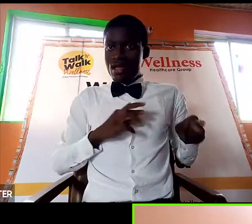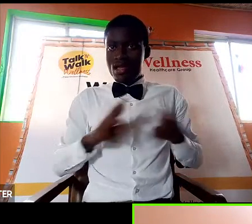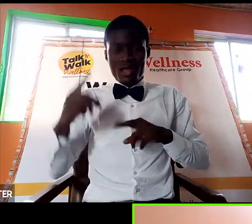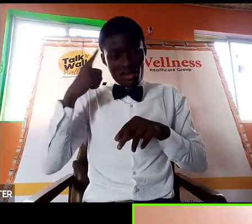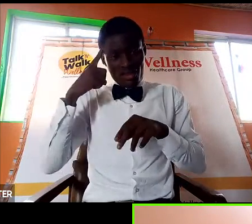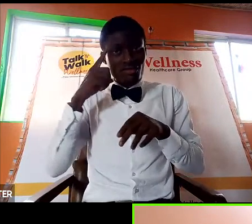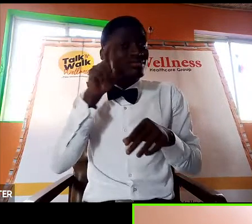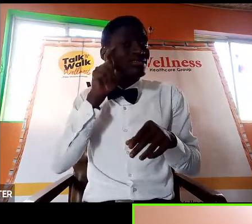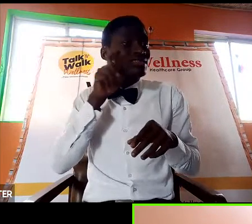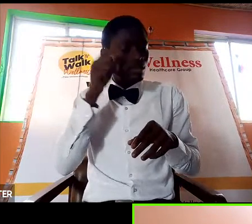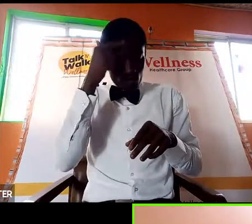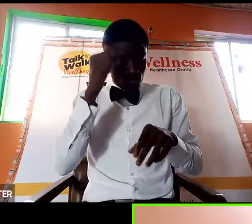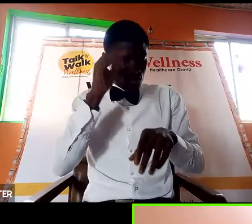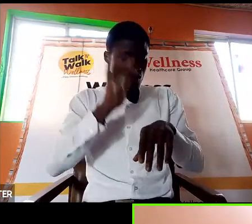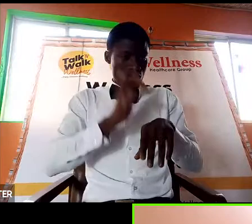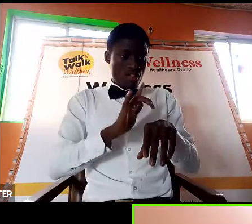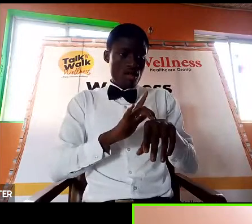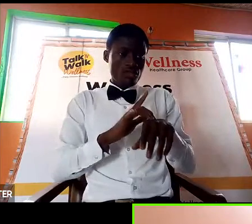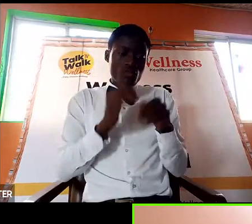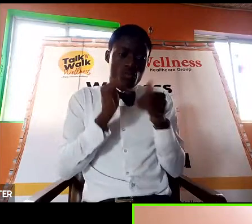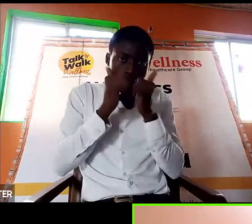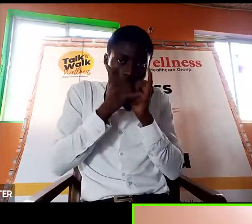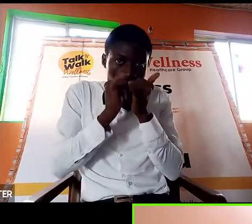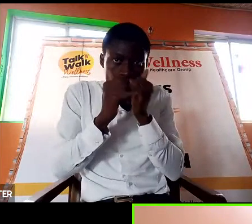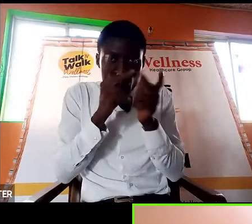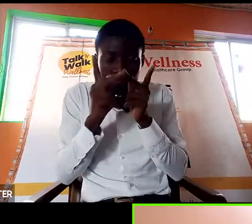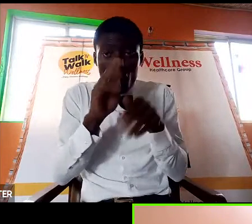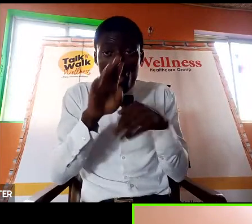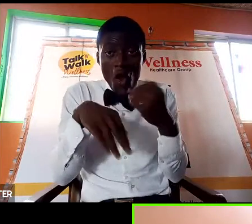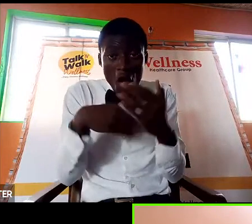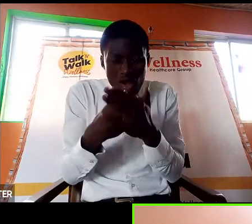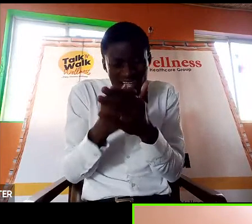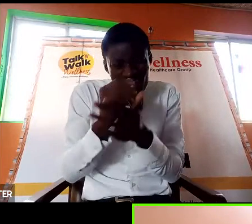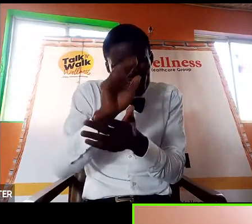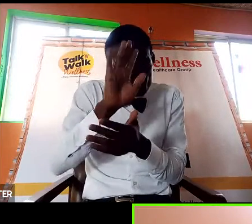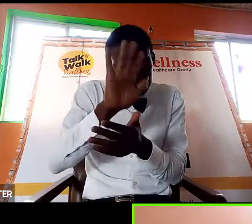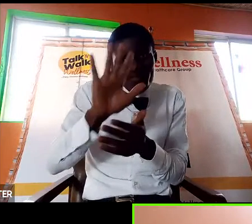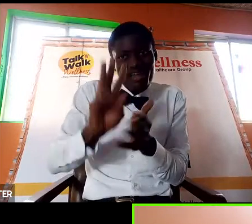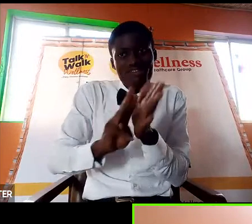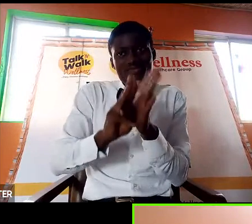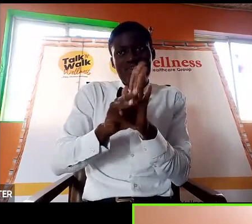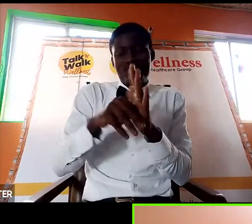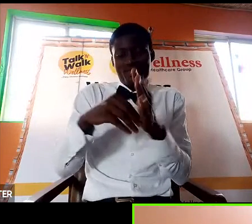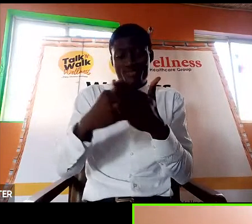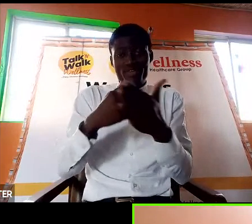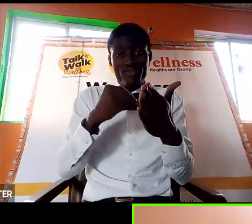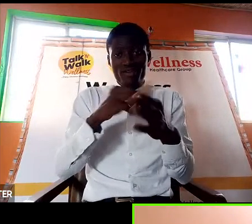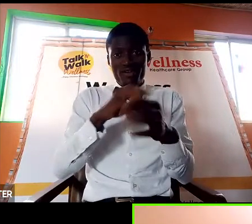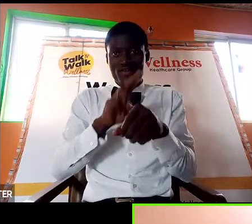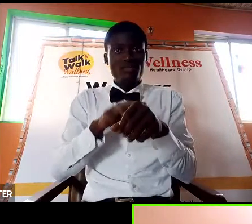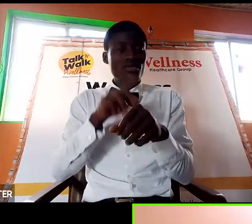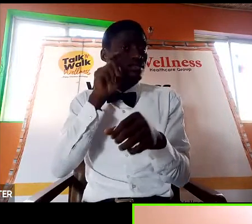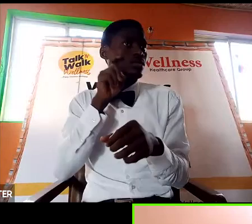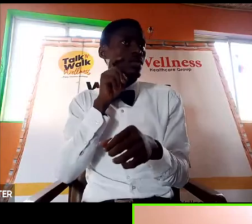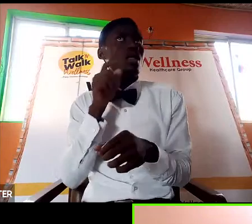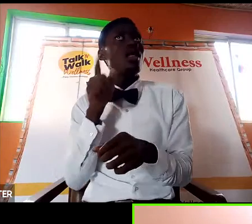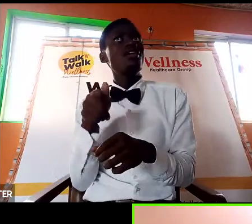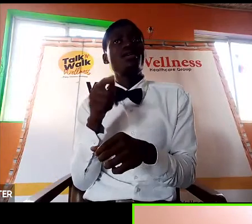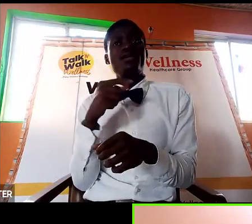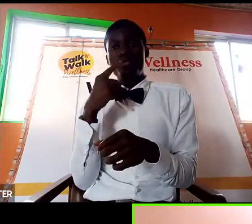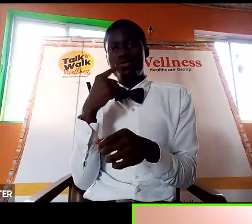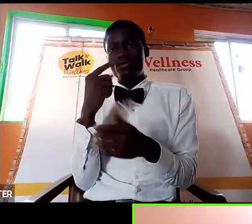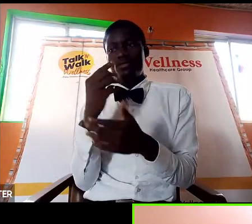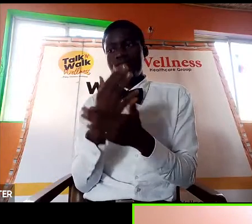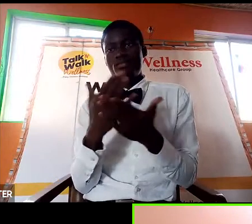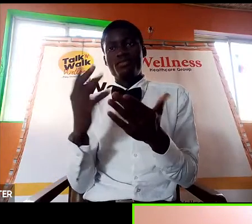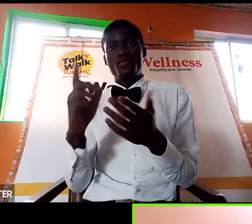before penetration. He's dead now. He's telling you. I mean, I remember saying this one where the person said, that's first half of football now, football